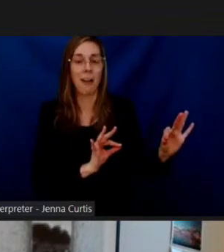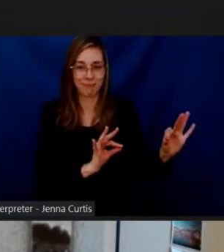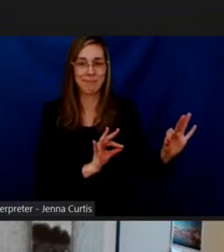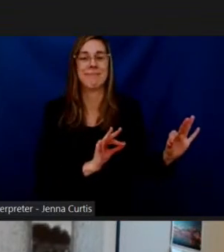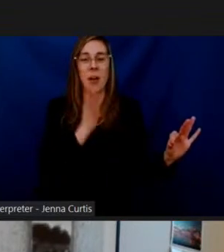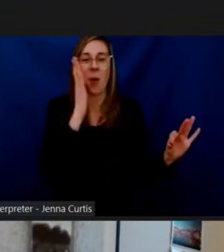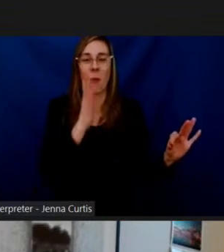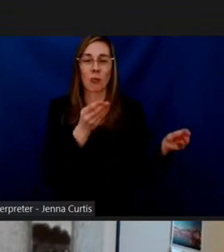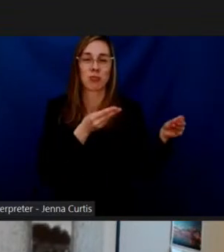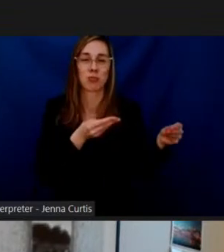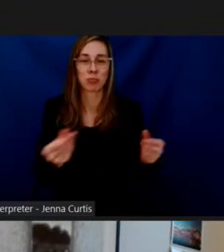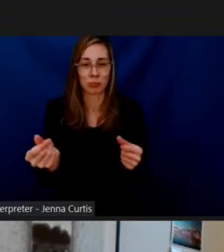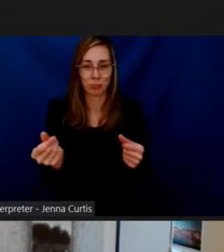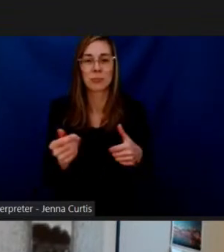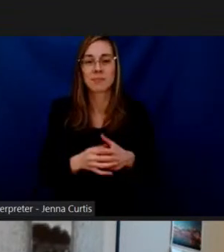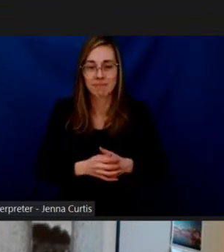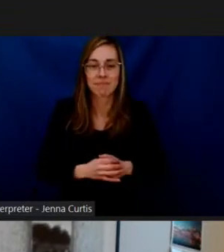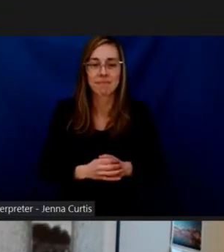to flow.